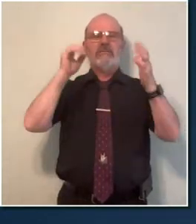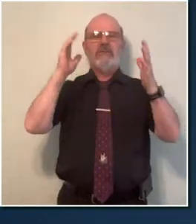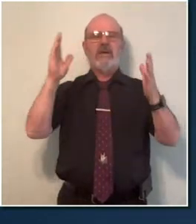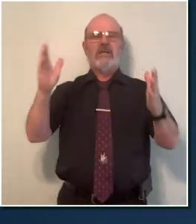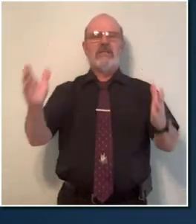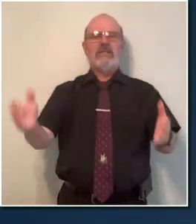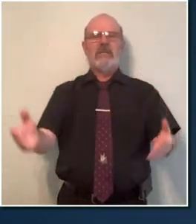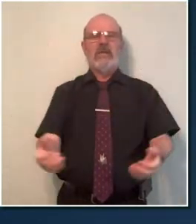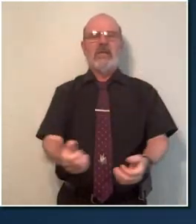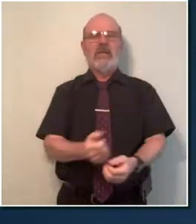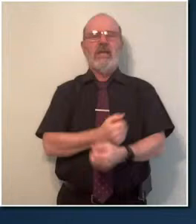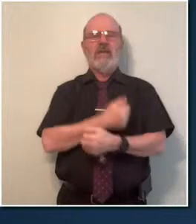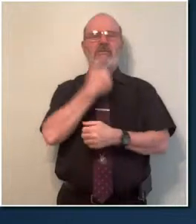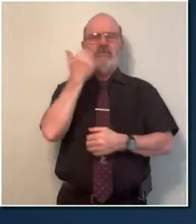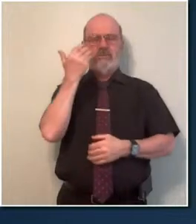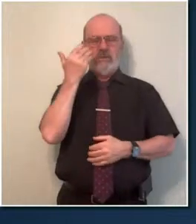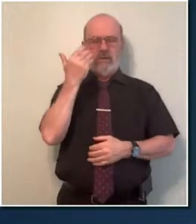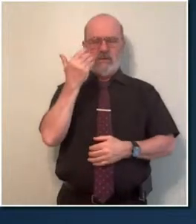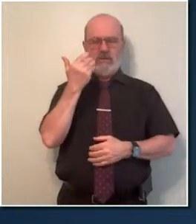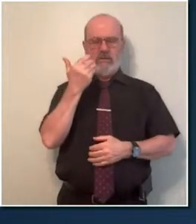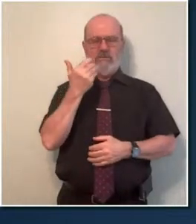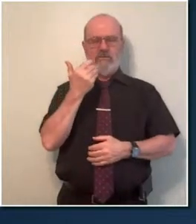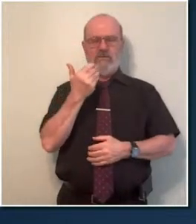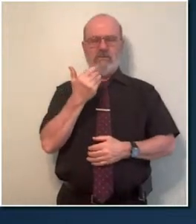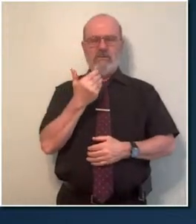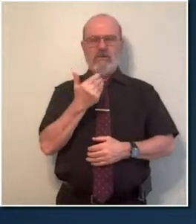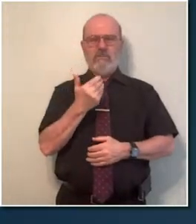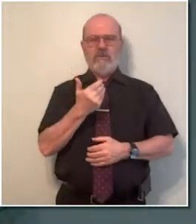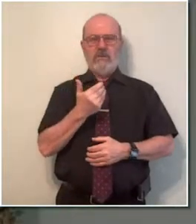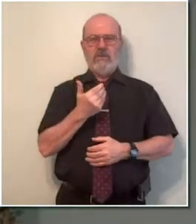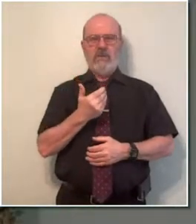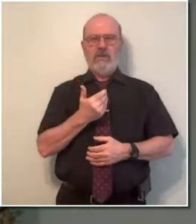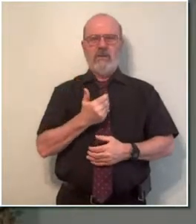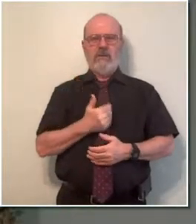my Savior's love for me.